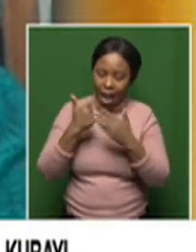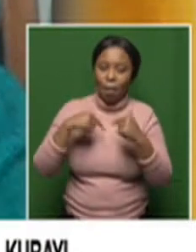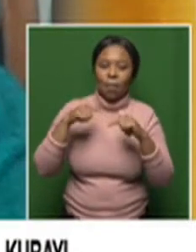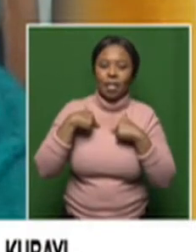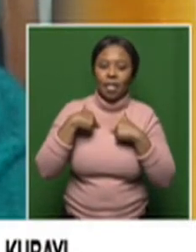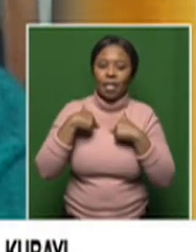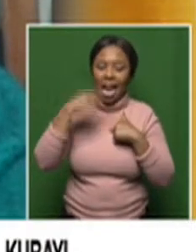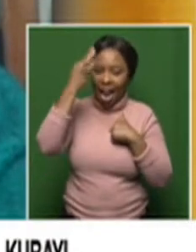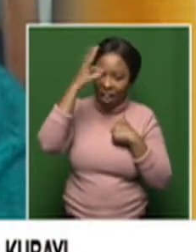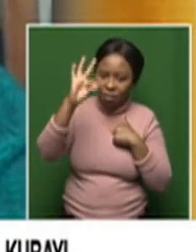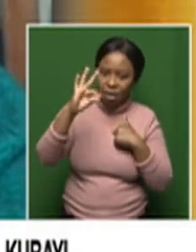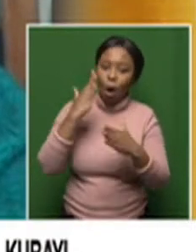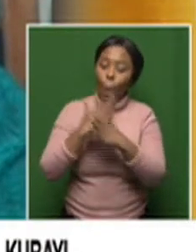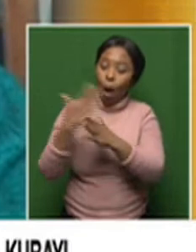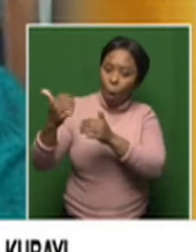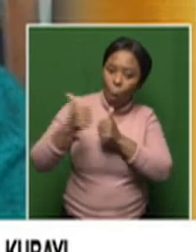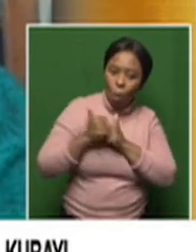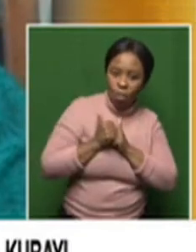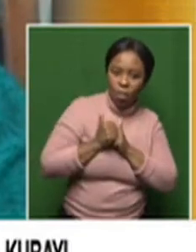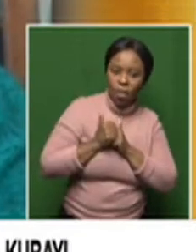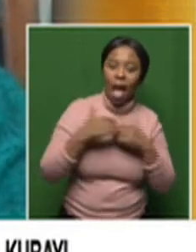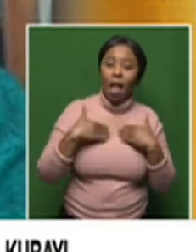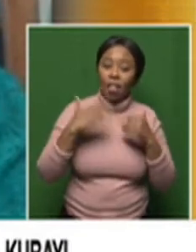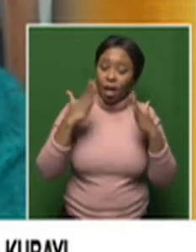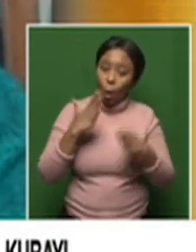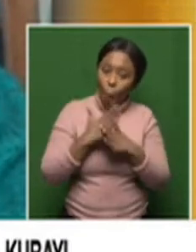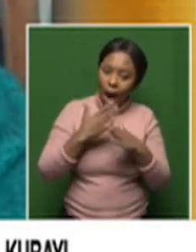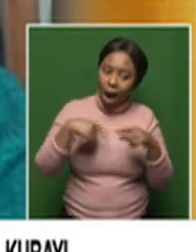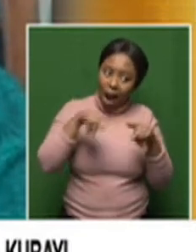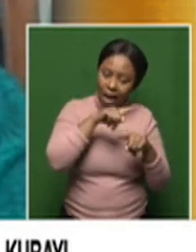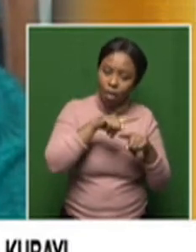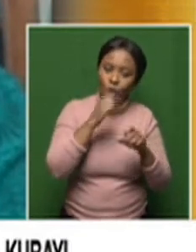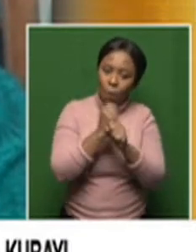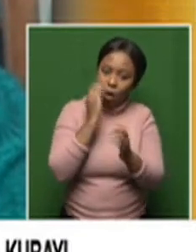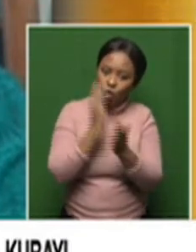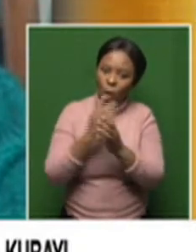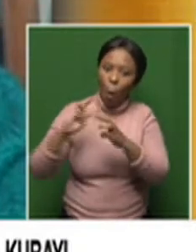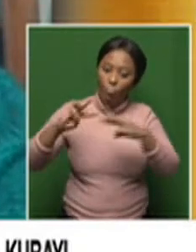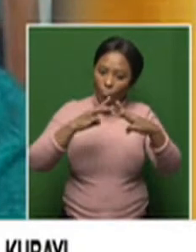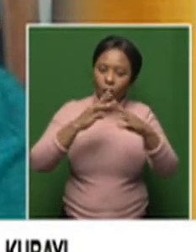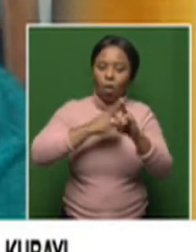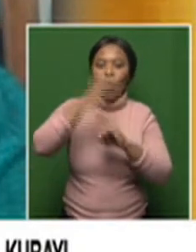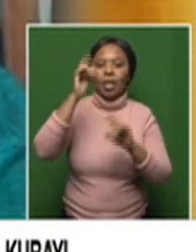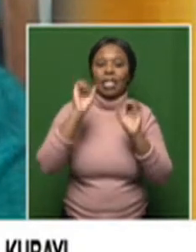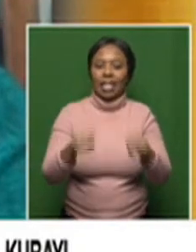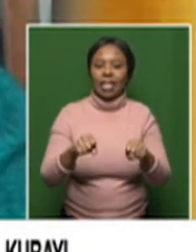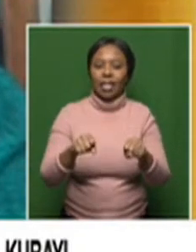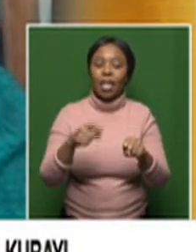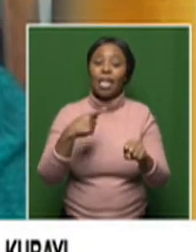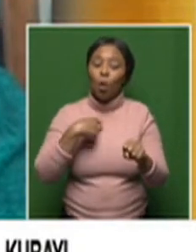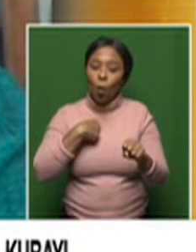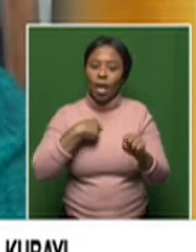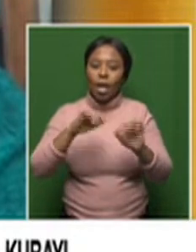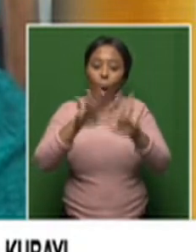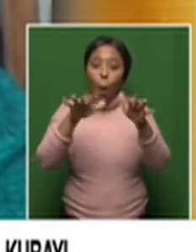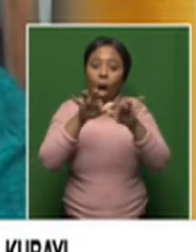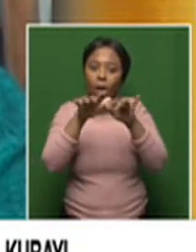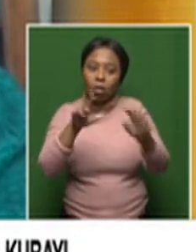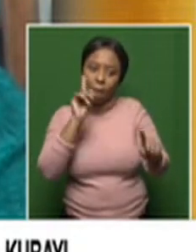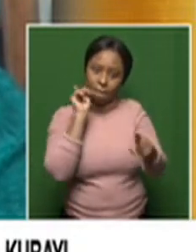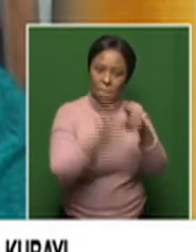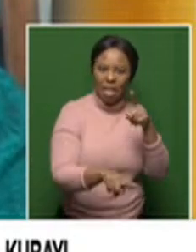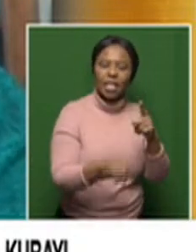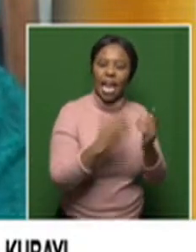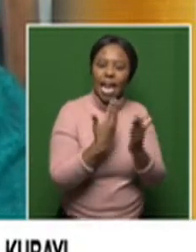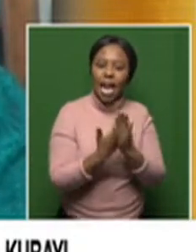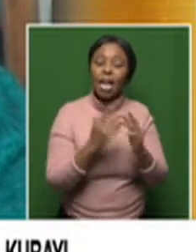with us together with the healthcare workers to be able to win this battle. We can only defeat this pandemic as we work